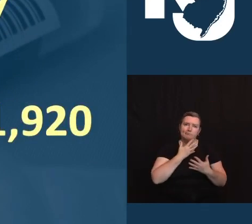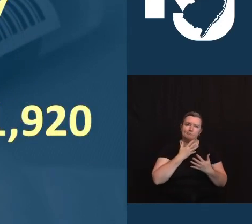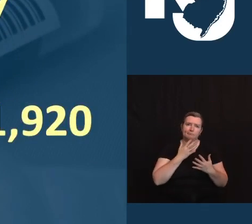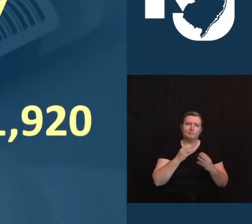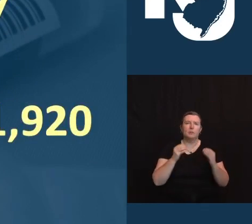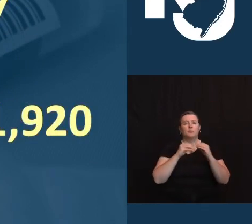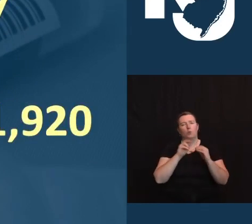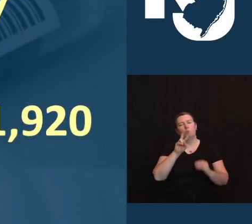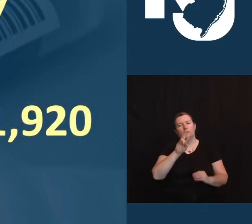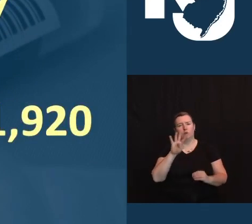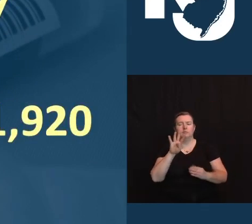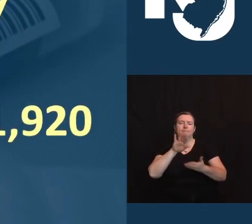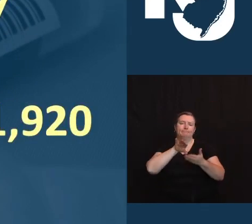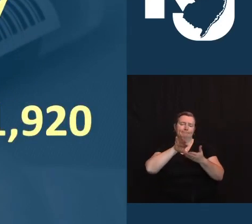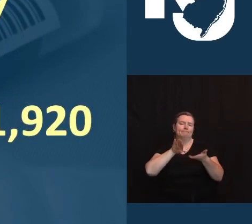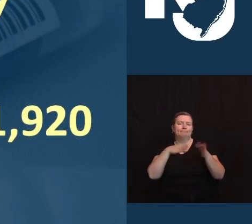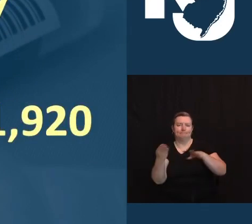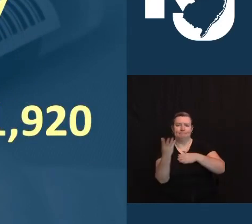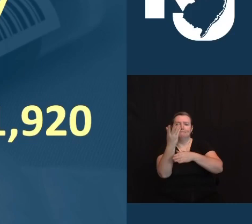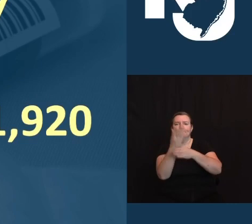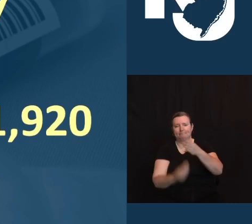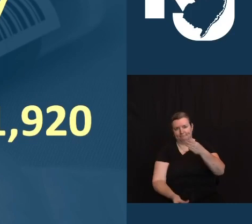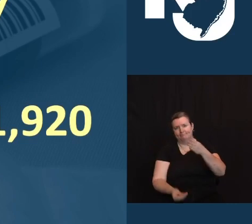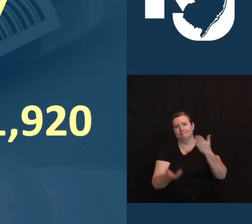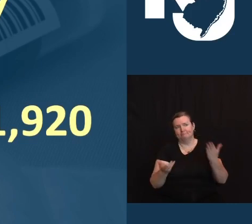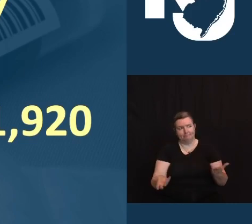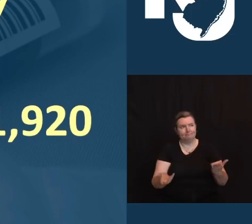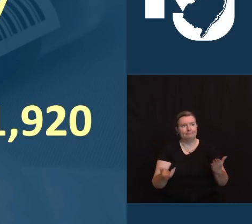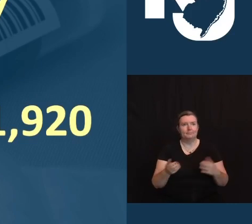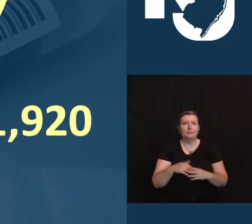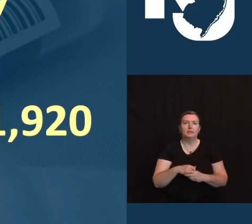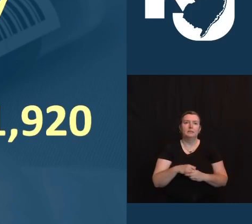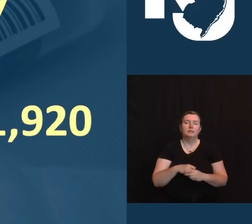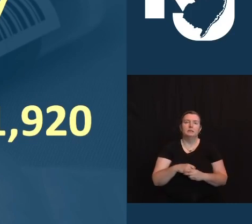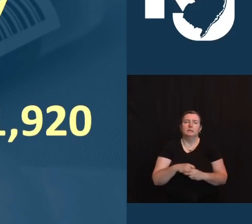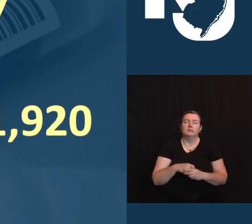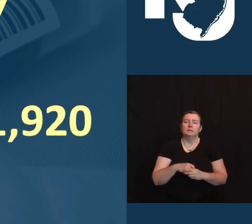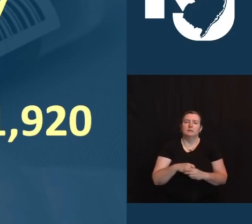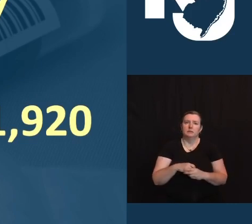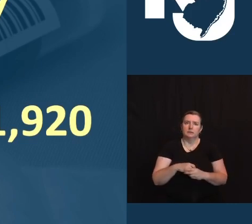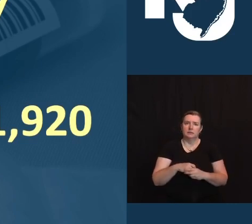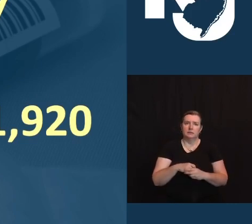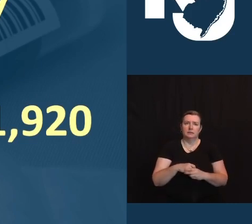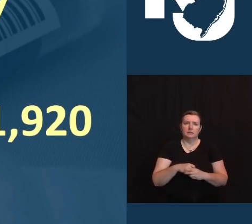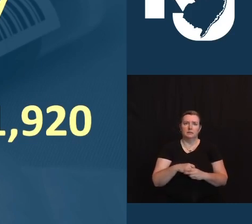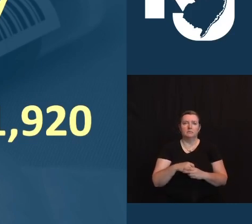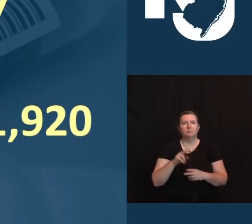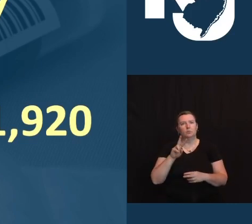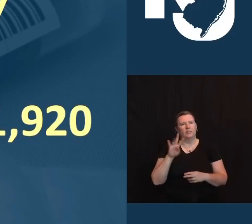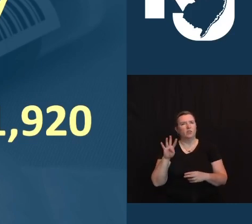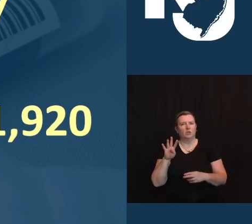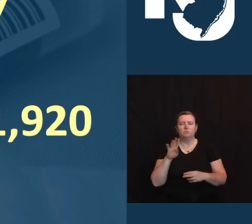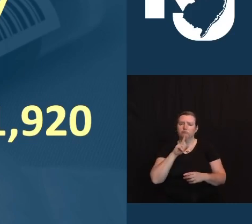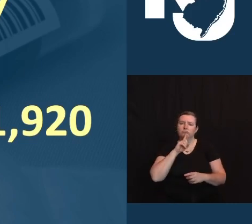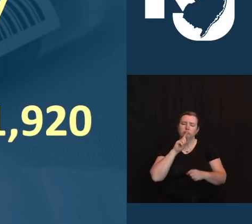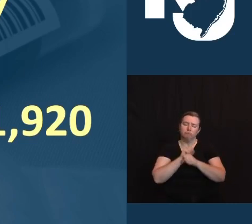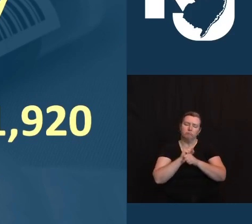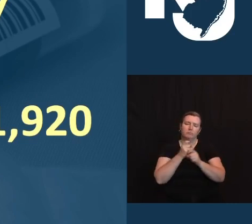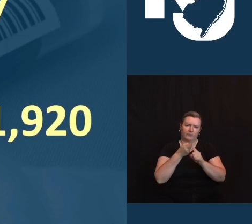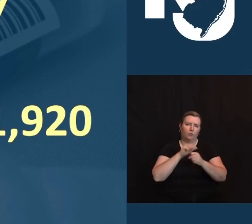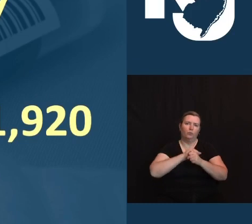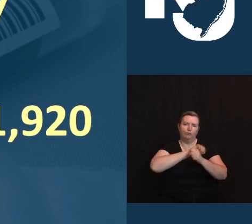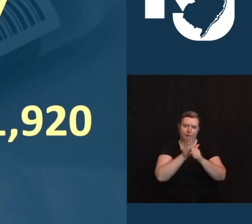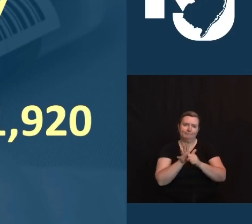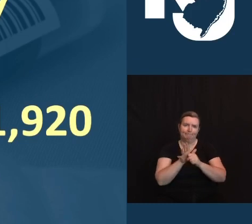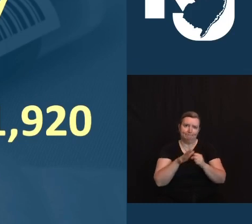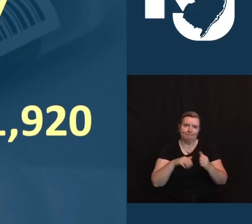24 deaths statewide. We've now been confirmed to have been from COVID-19 related causes. Of the confirmed deaths we are